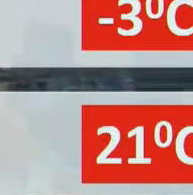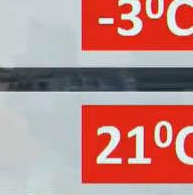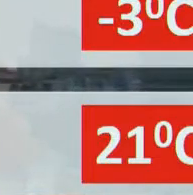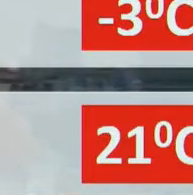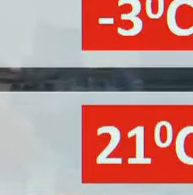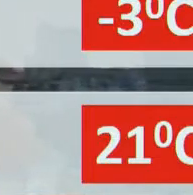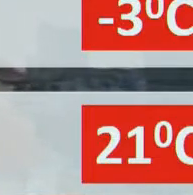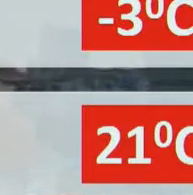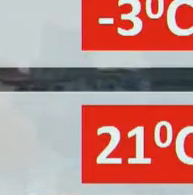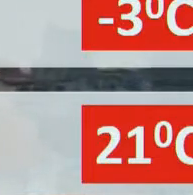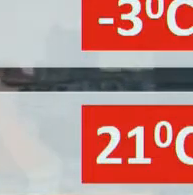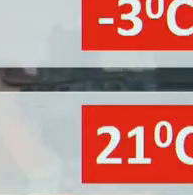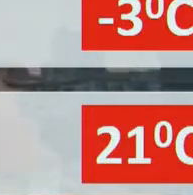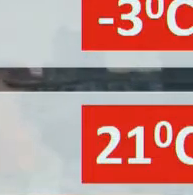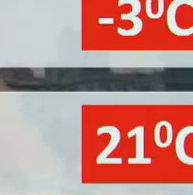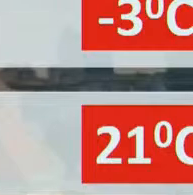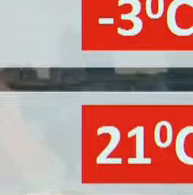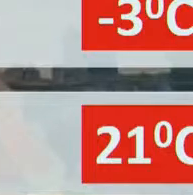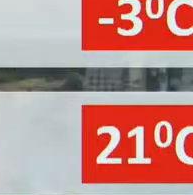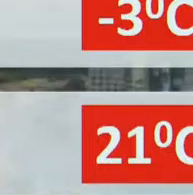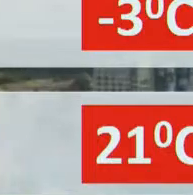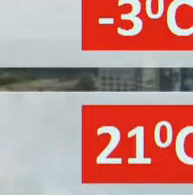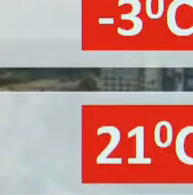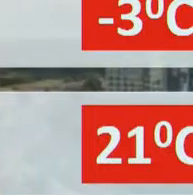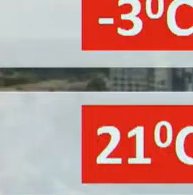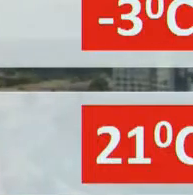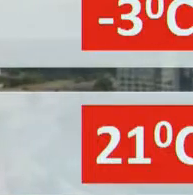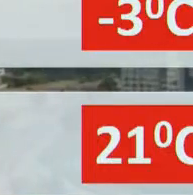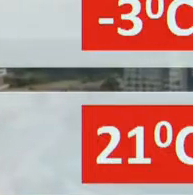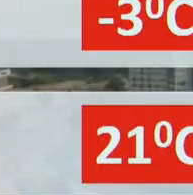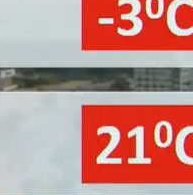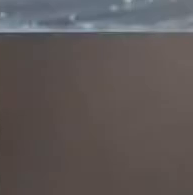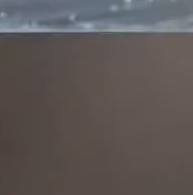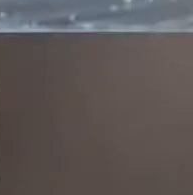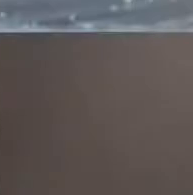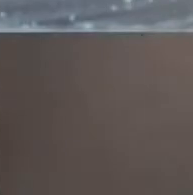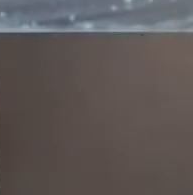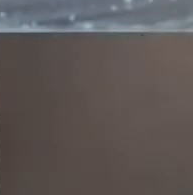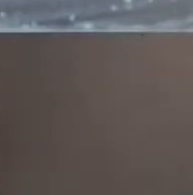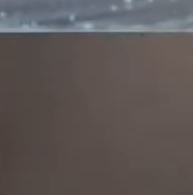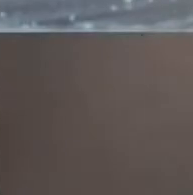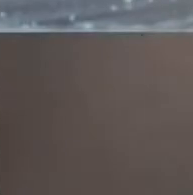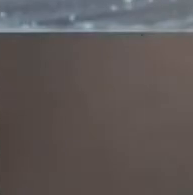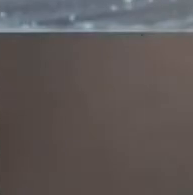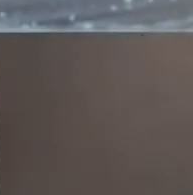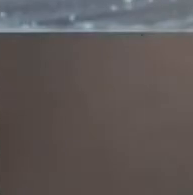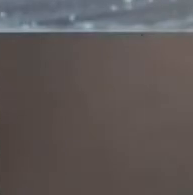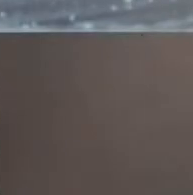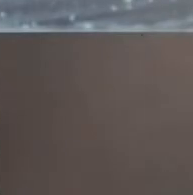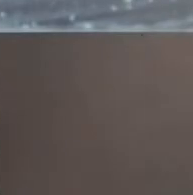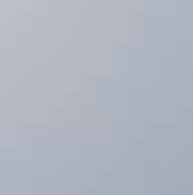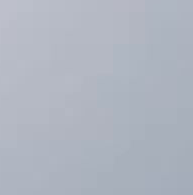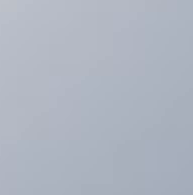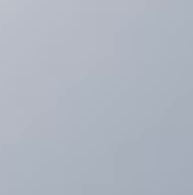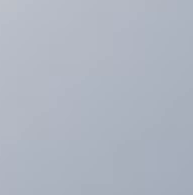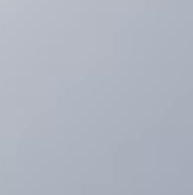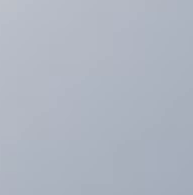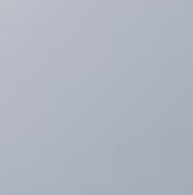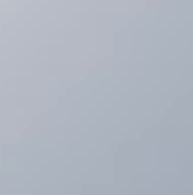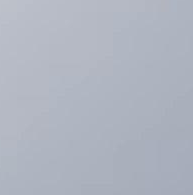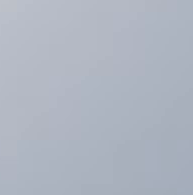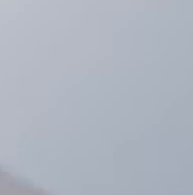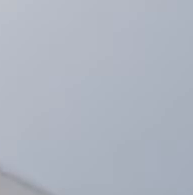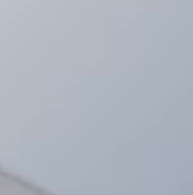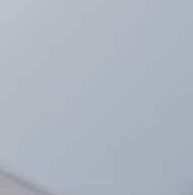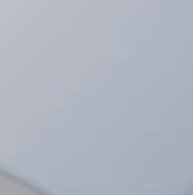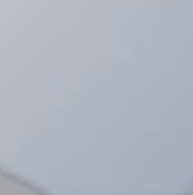degrees centigrade with sunny intervals. With that, we wrap it up. Stay tuned and join us again tomorrow, same time.